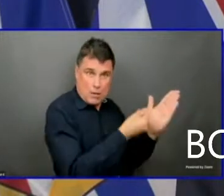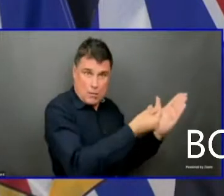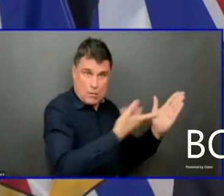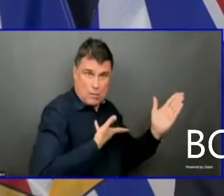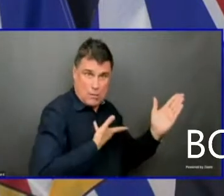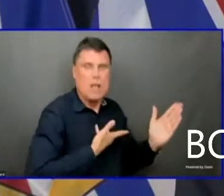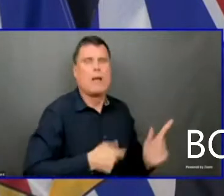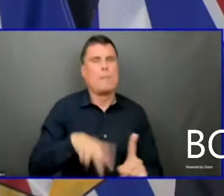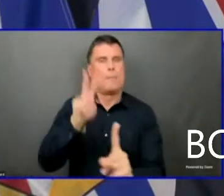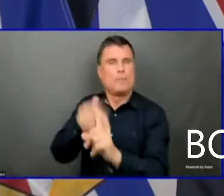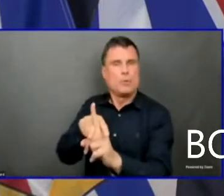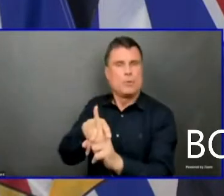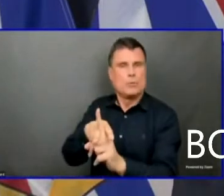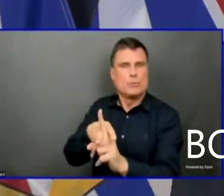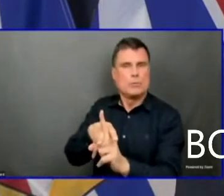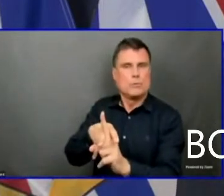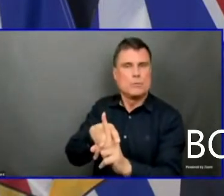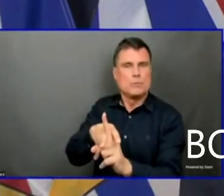alternatively